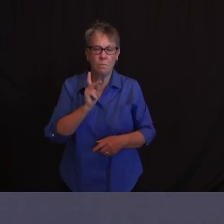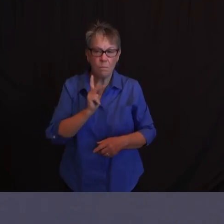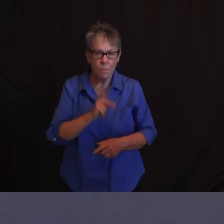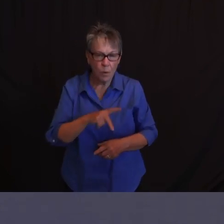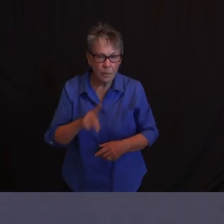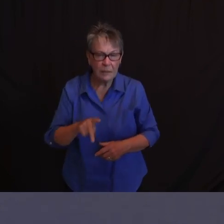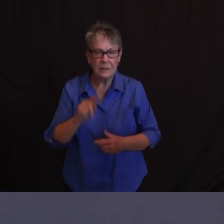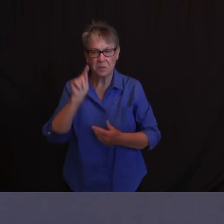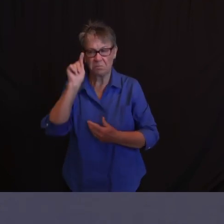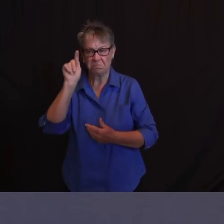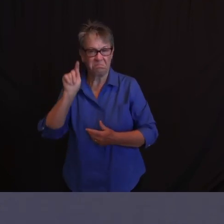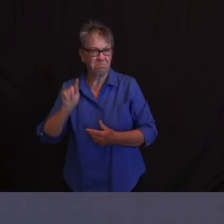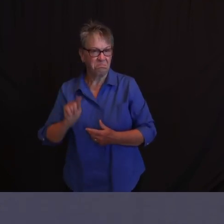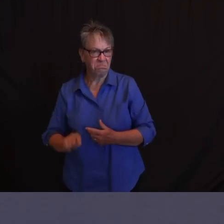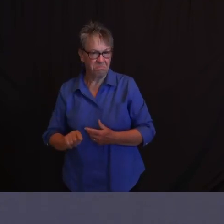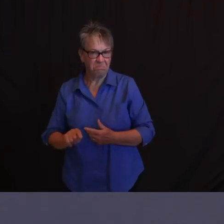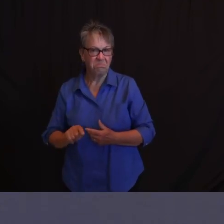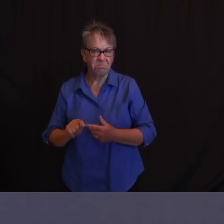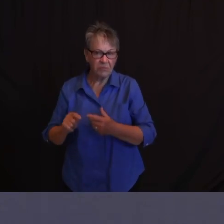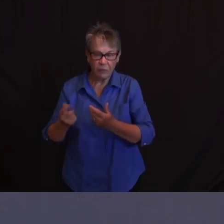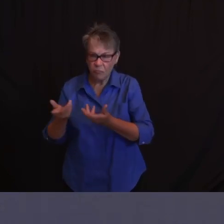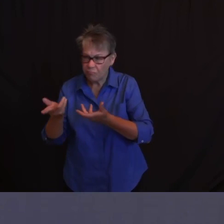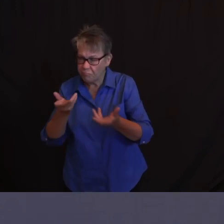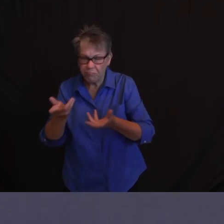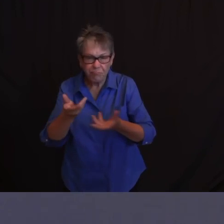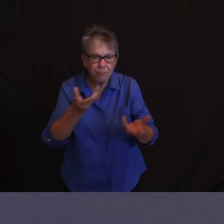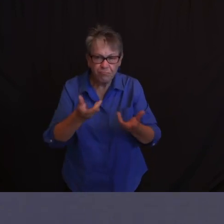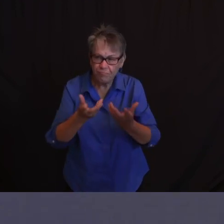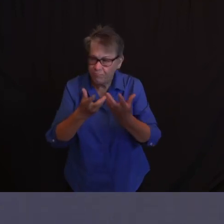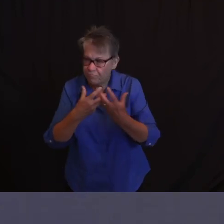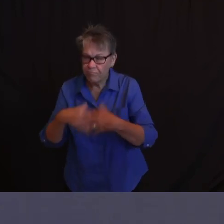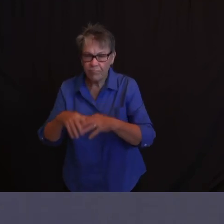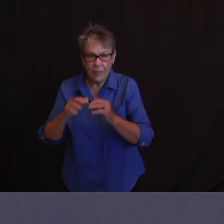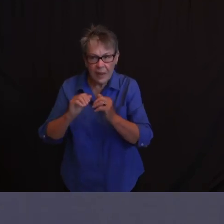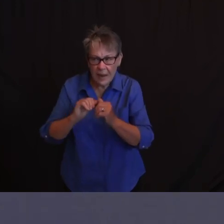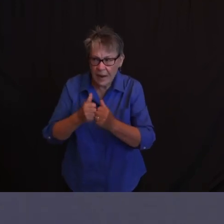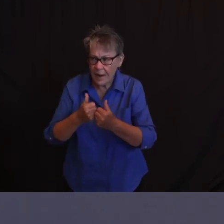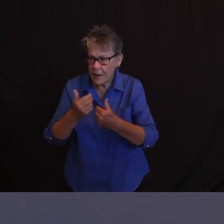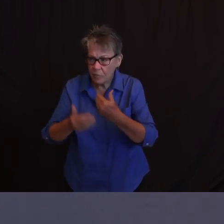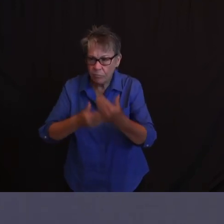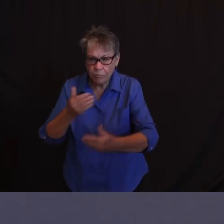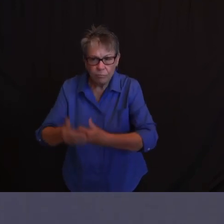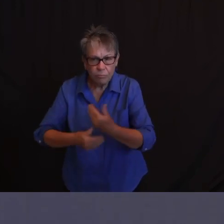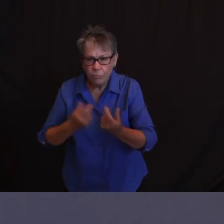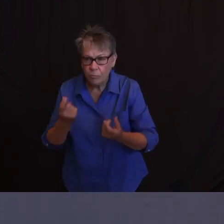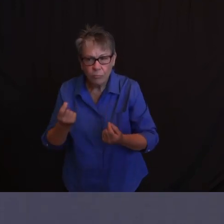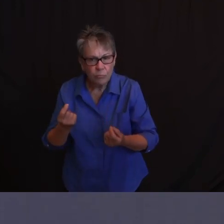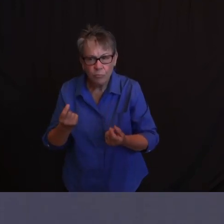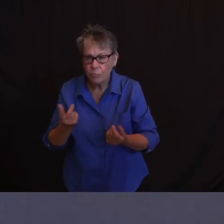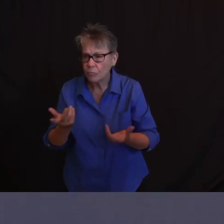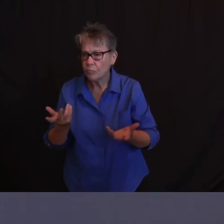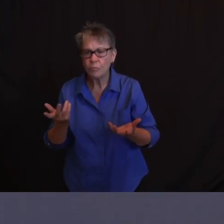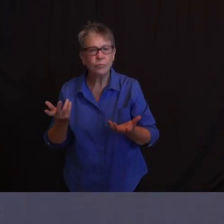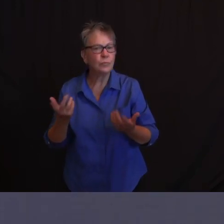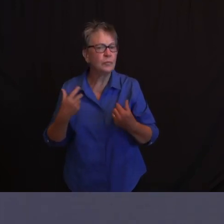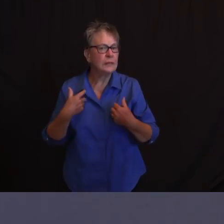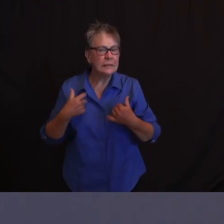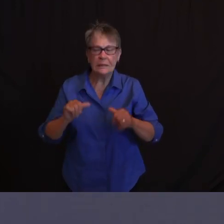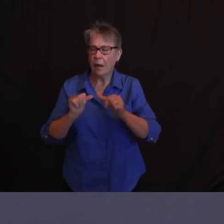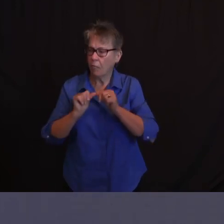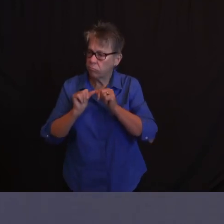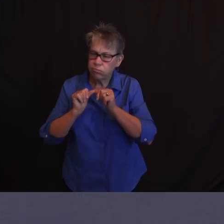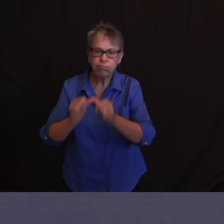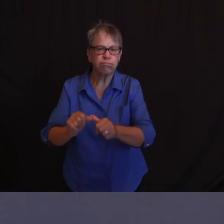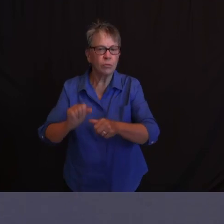going to continue to be the same as it's been, which is we are working with the local municipalities and shore counties and lake